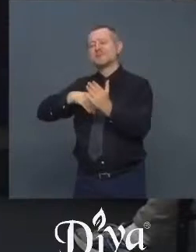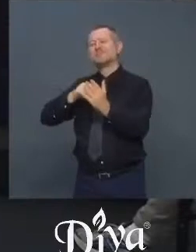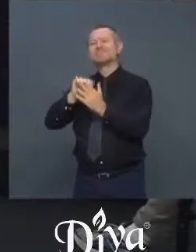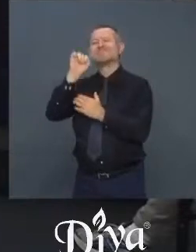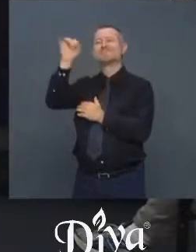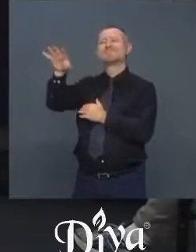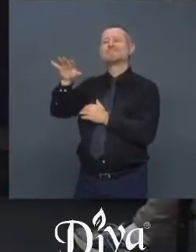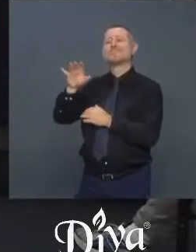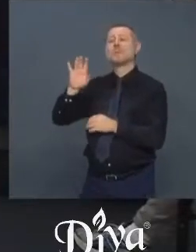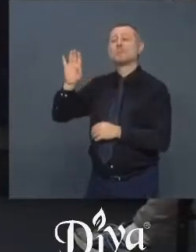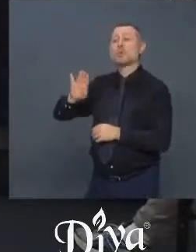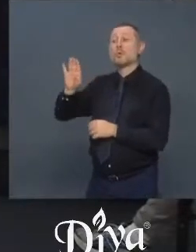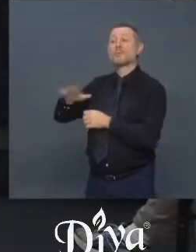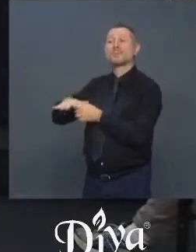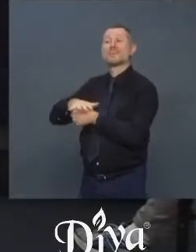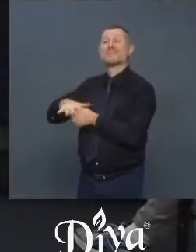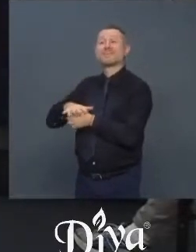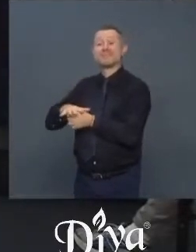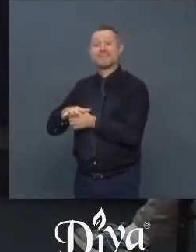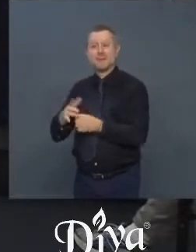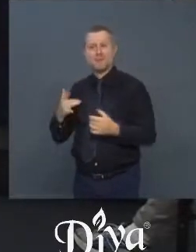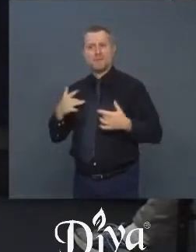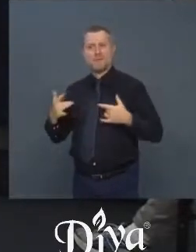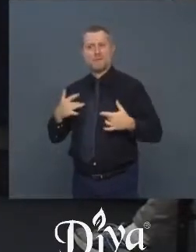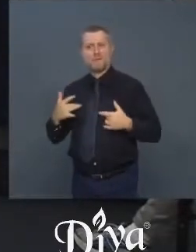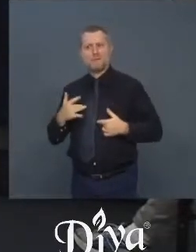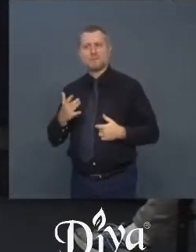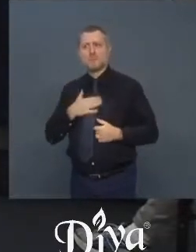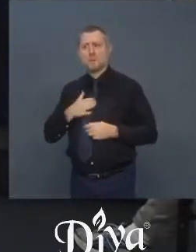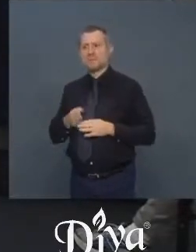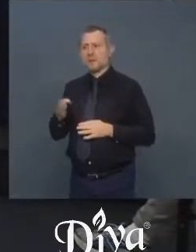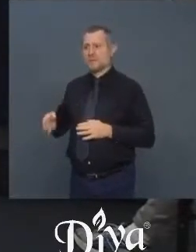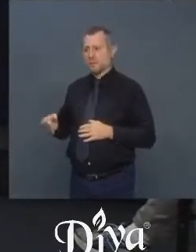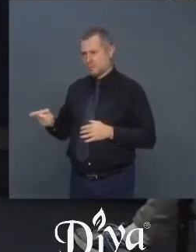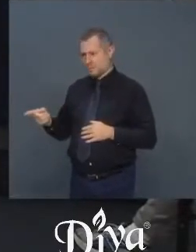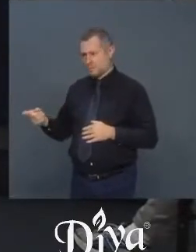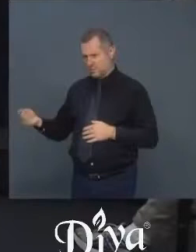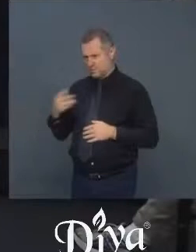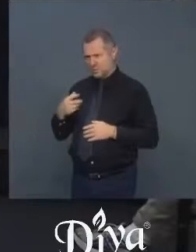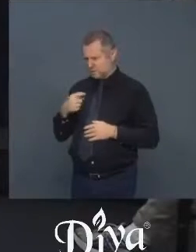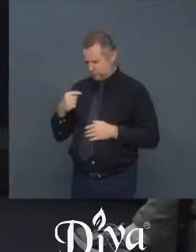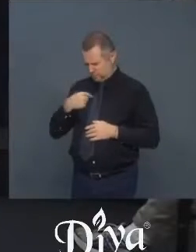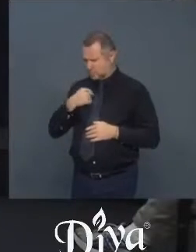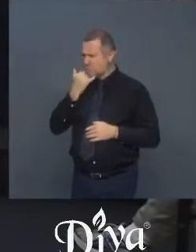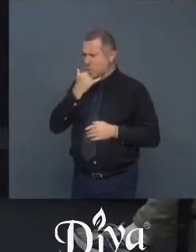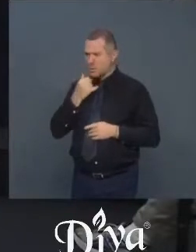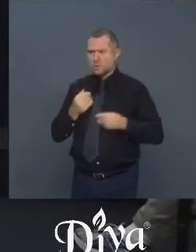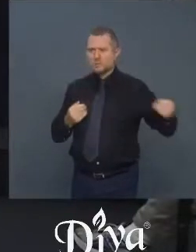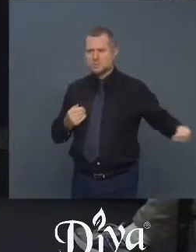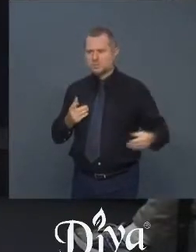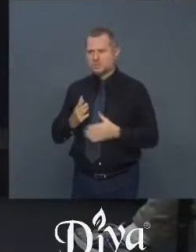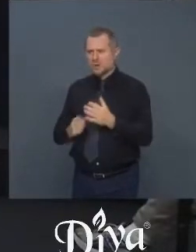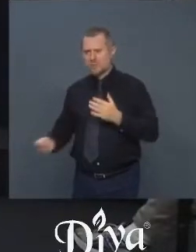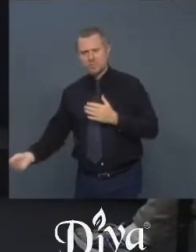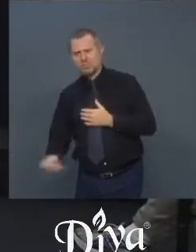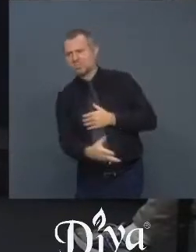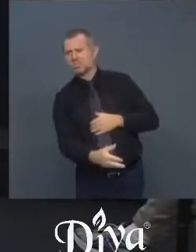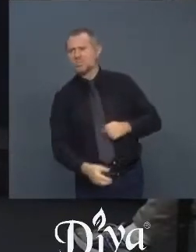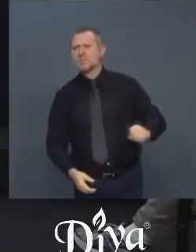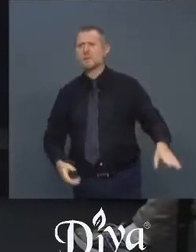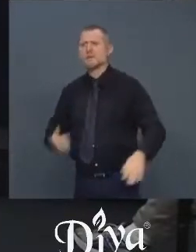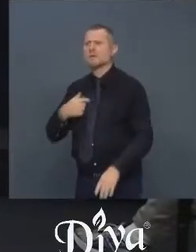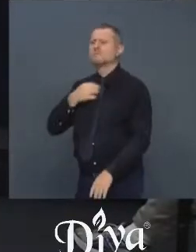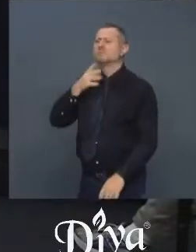People are getting other neighbors' absentee ballots, some people around the corner. So I wanted to see what your thoughts were on the absentee